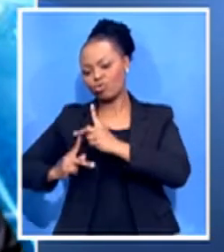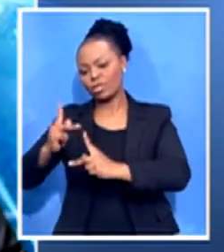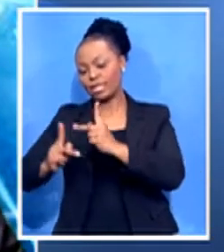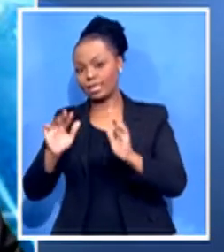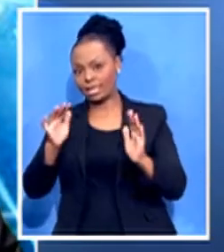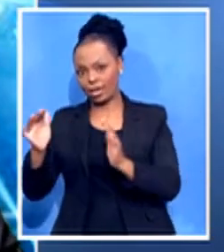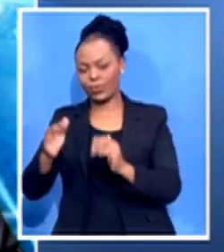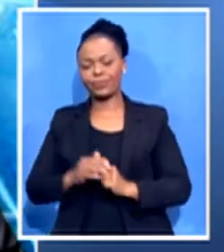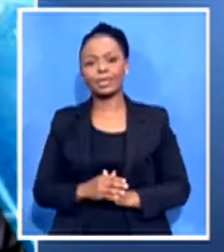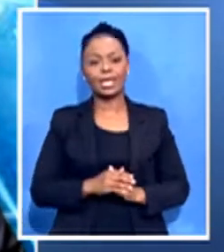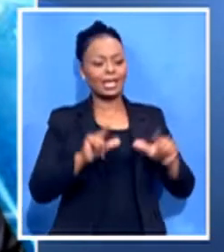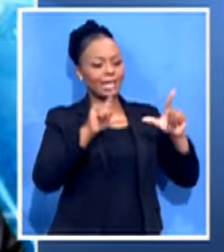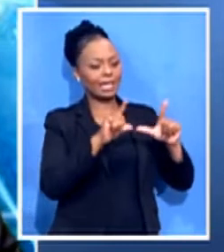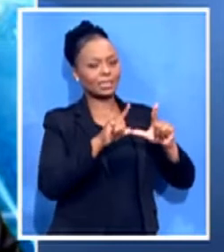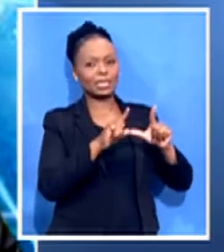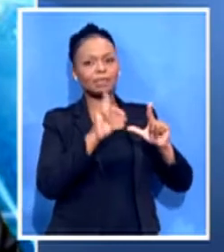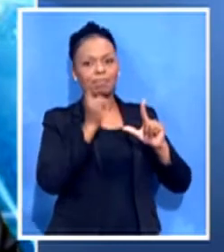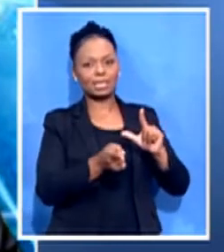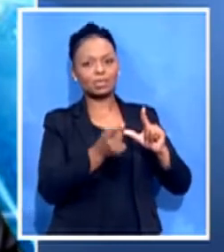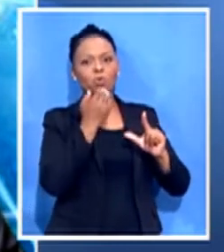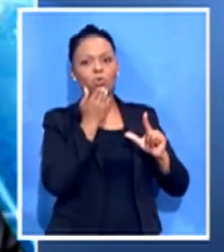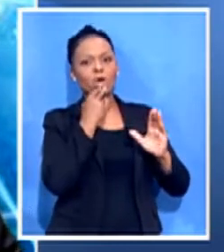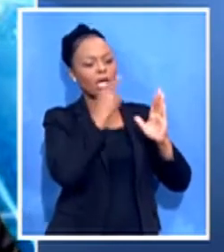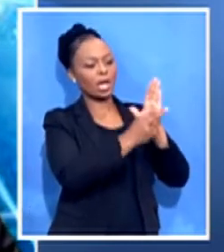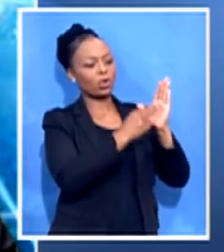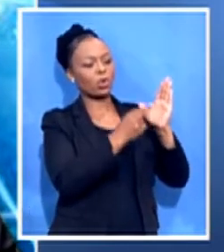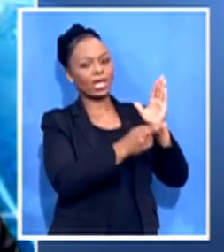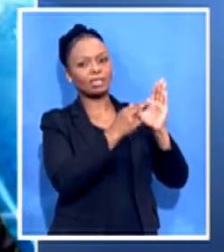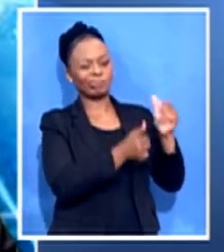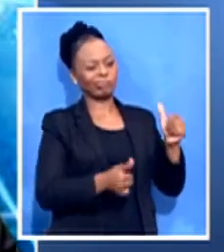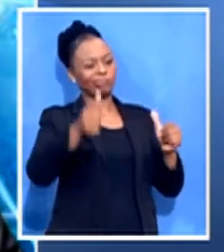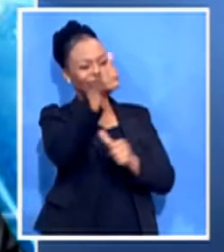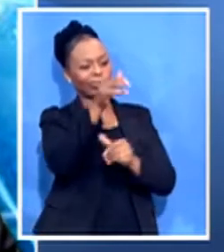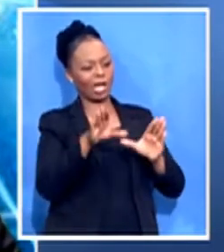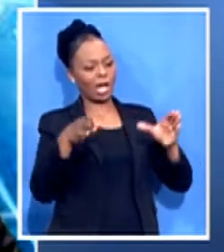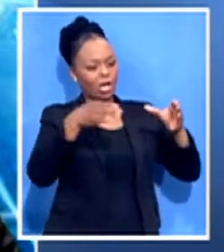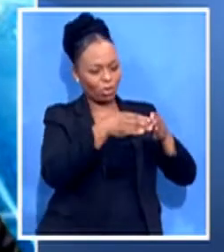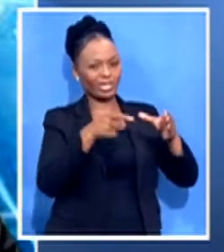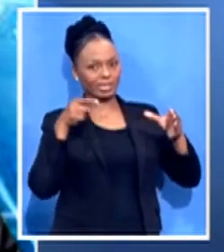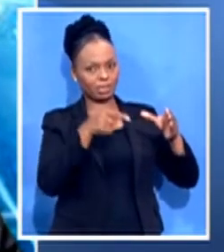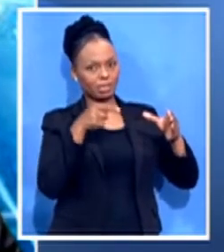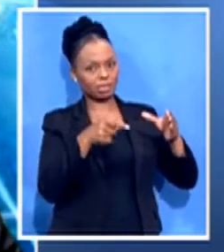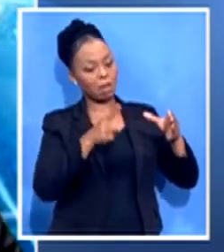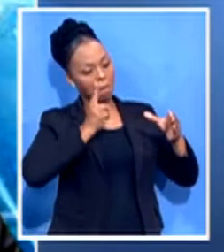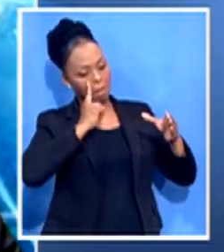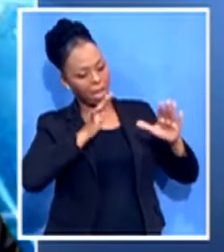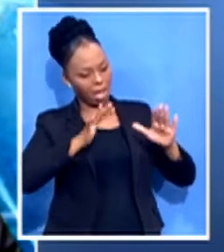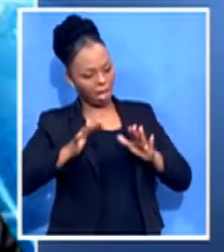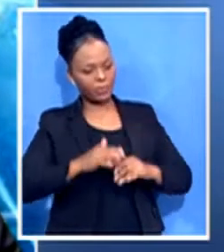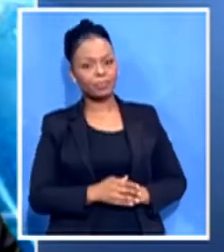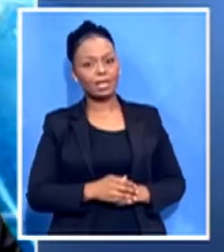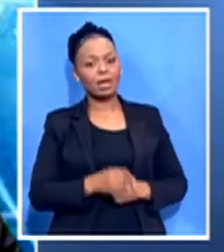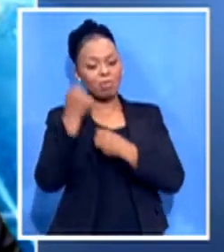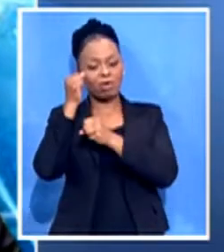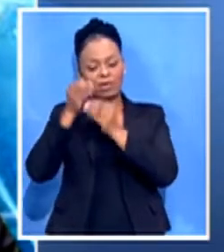authority. Typically, the manufacturer will supply the data to the regulatory authority,